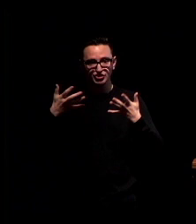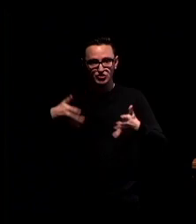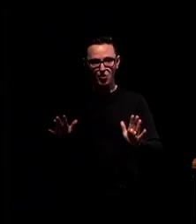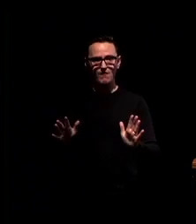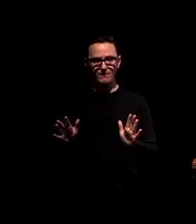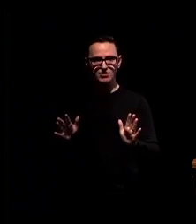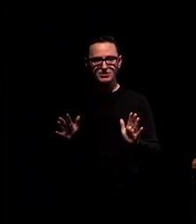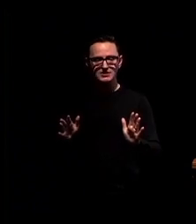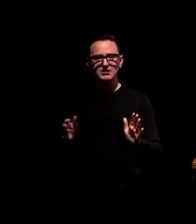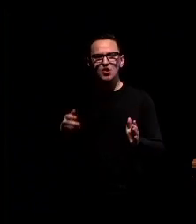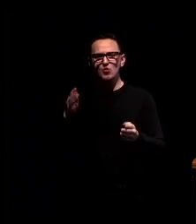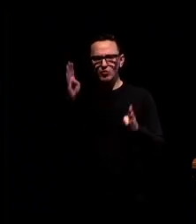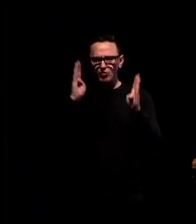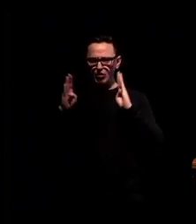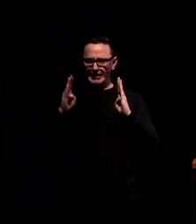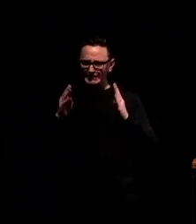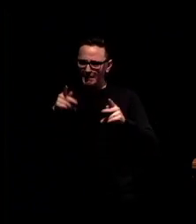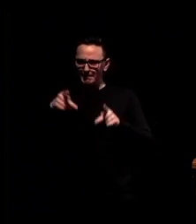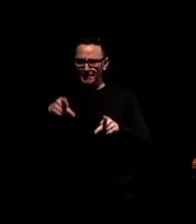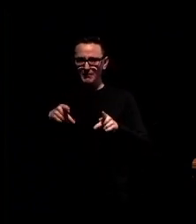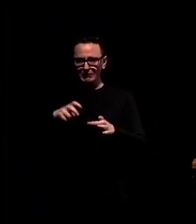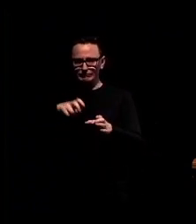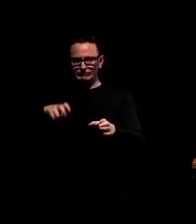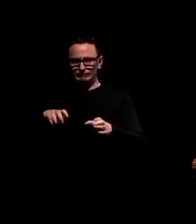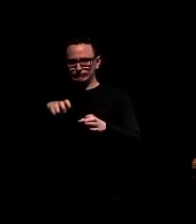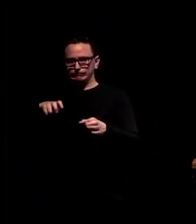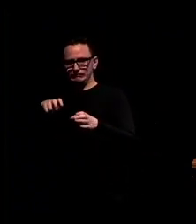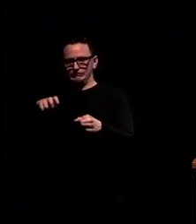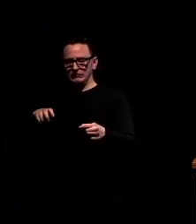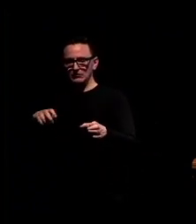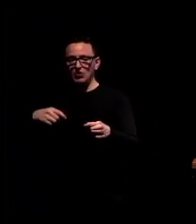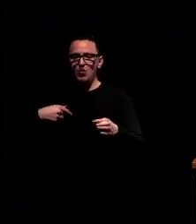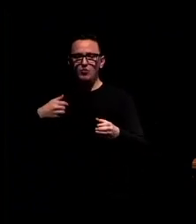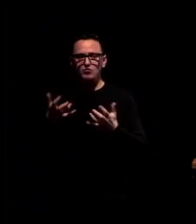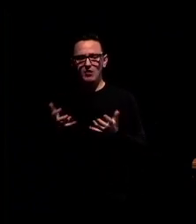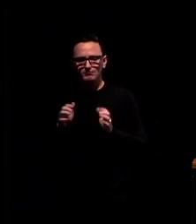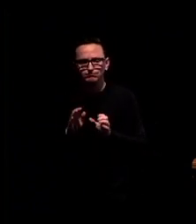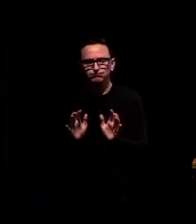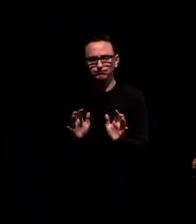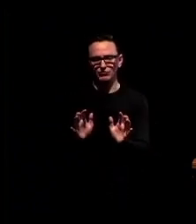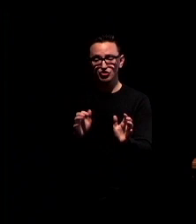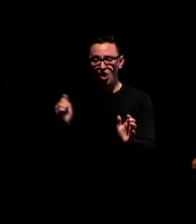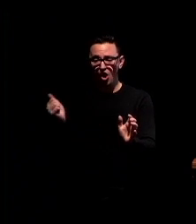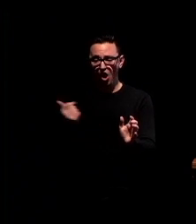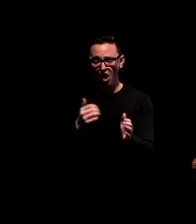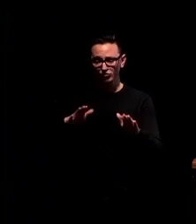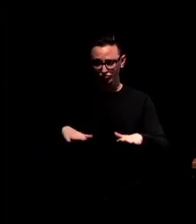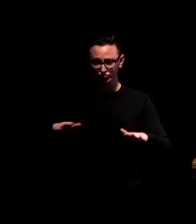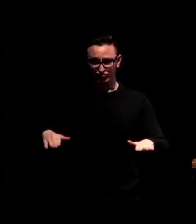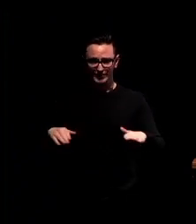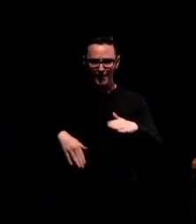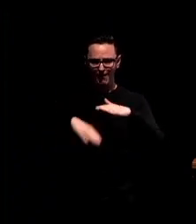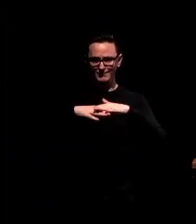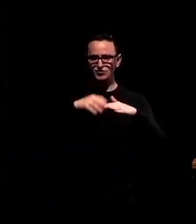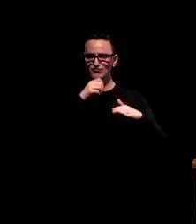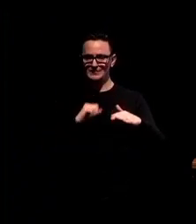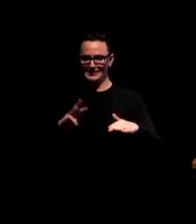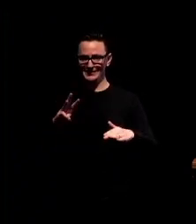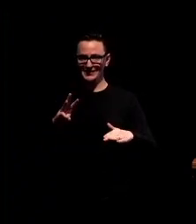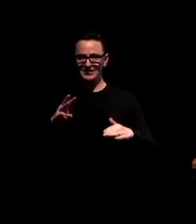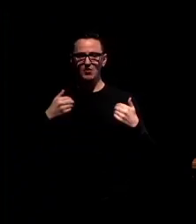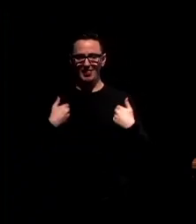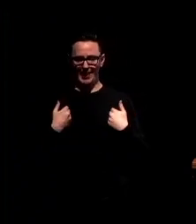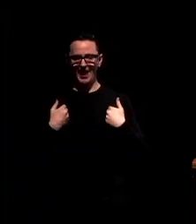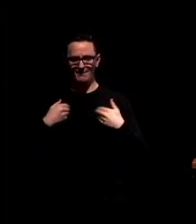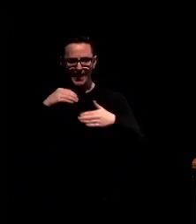falling off. And a big push is to make sure that all children up to the age of 6 will have continuous eligibility. And I think